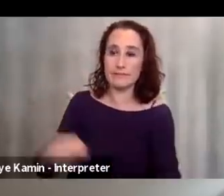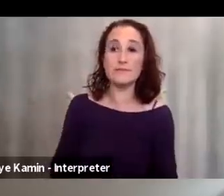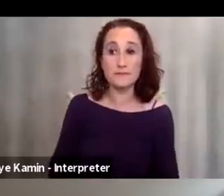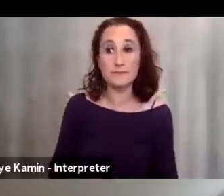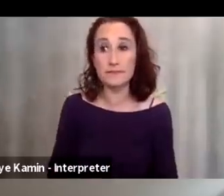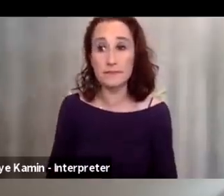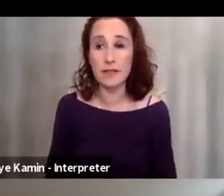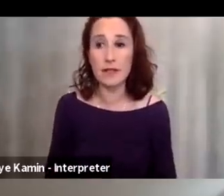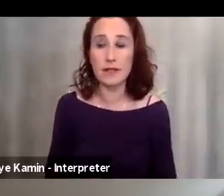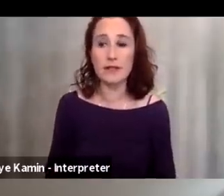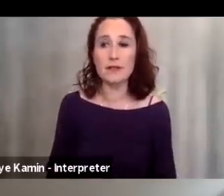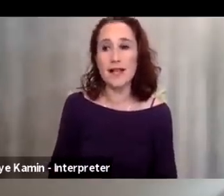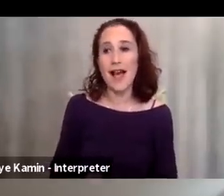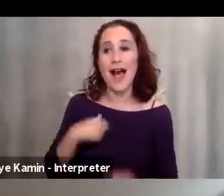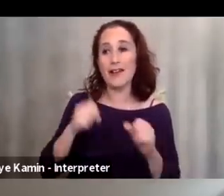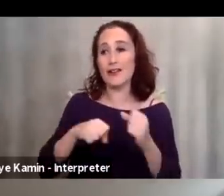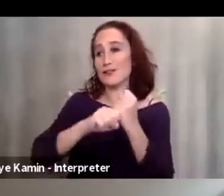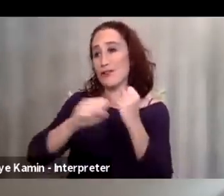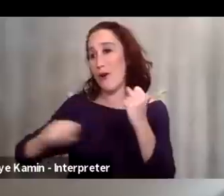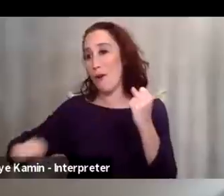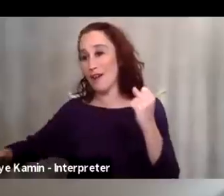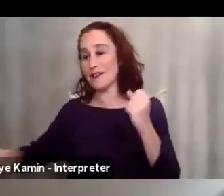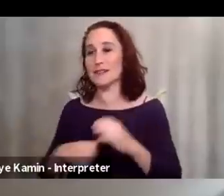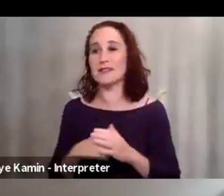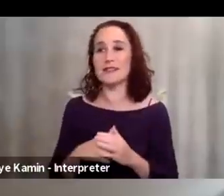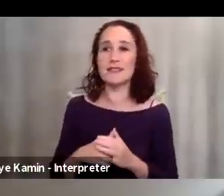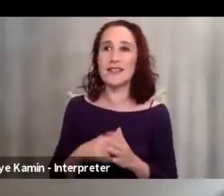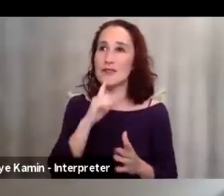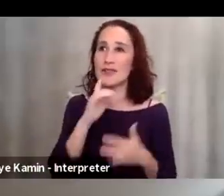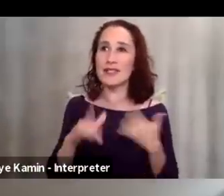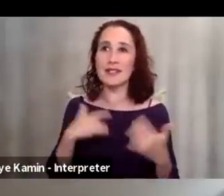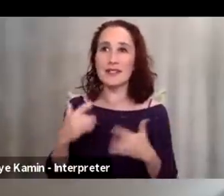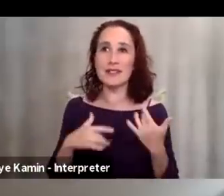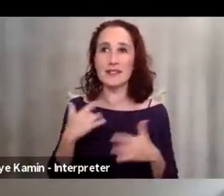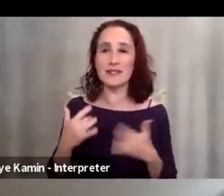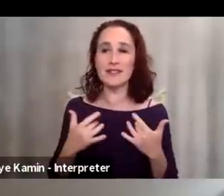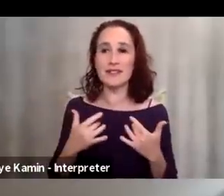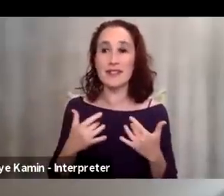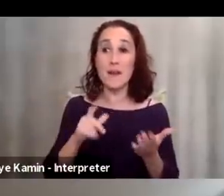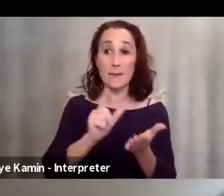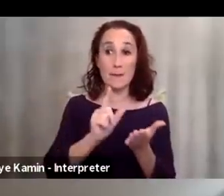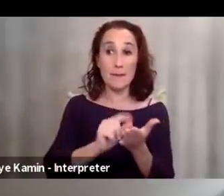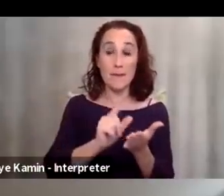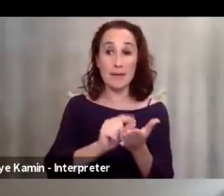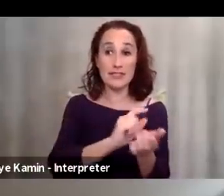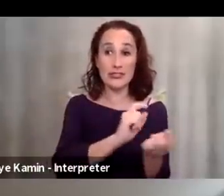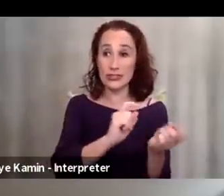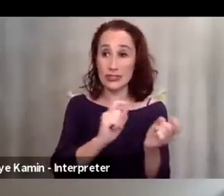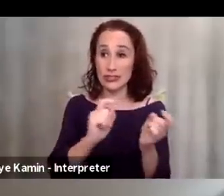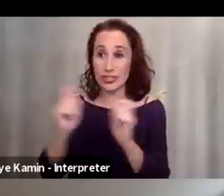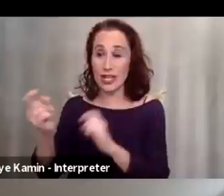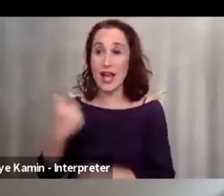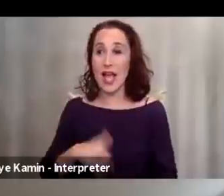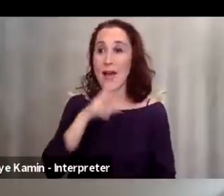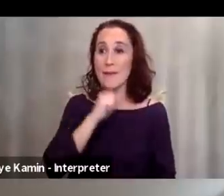I mean, I could go on, but I have to say that I am very excited by how publishing has changed. I mean, I'm